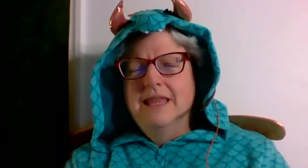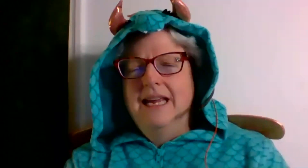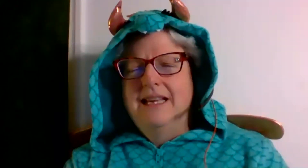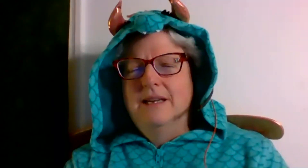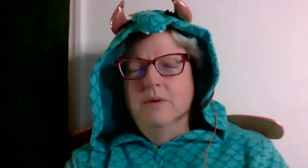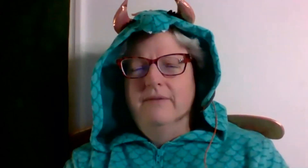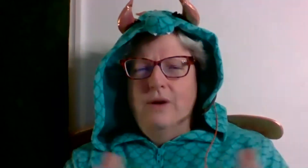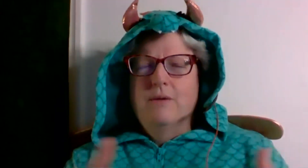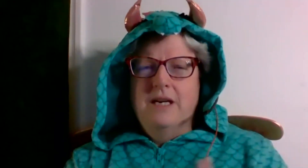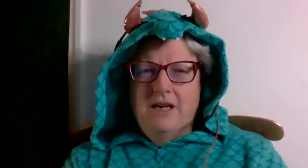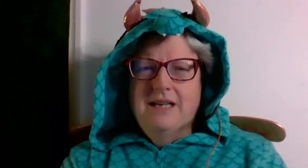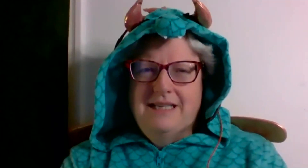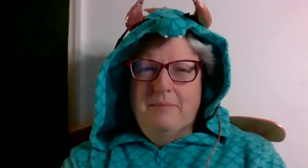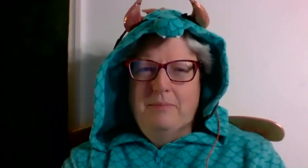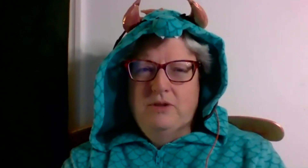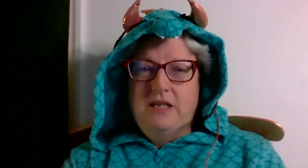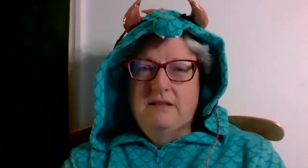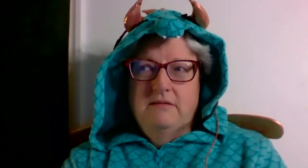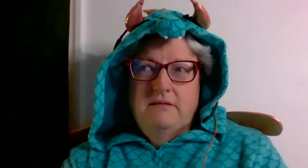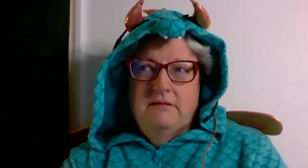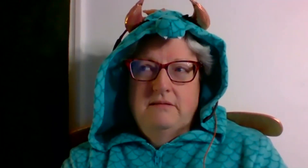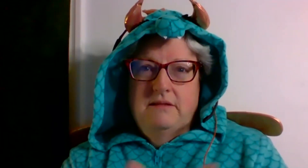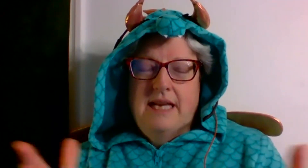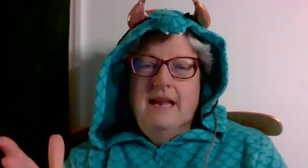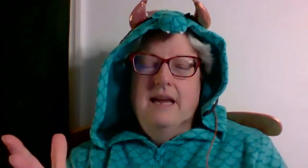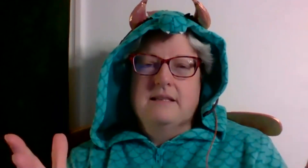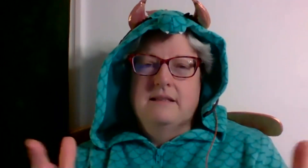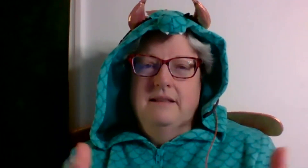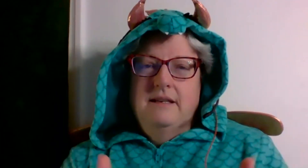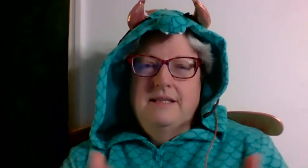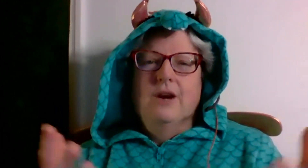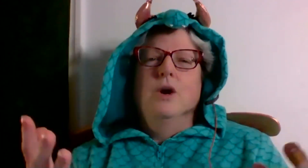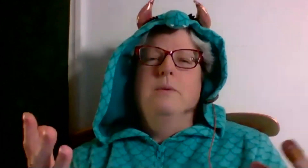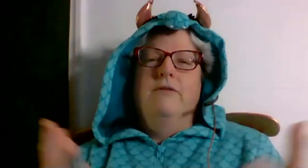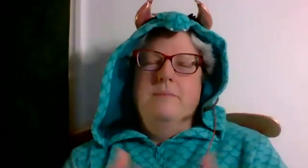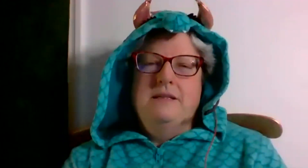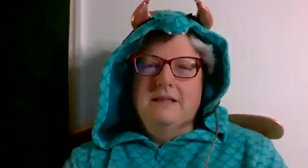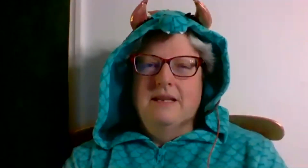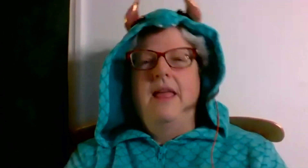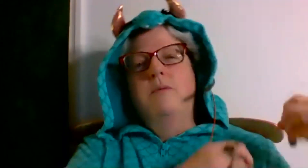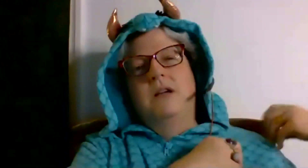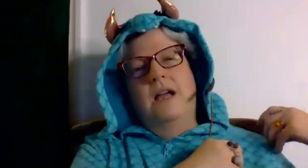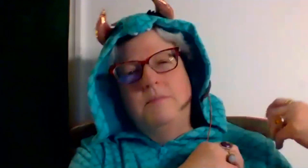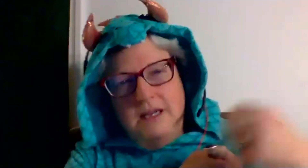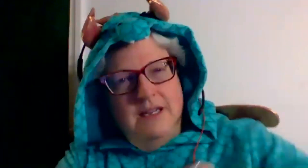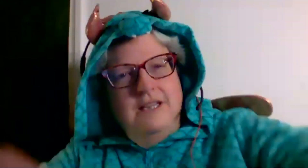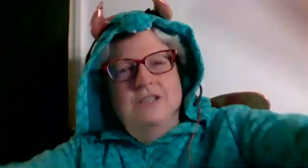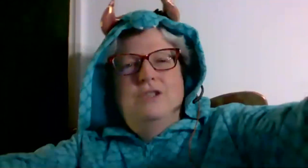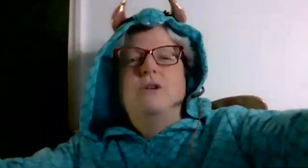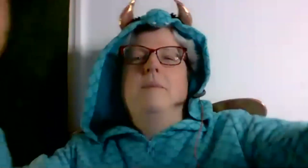watched one thing that said, well, if you ever want to talk to dead people, just say yes. Say you're open for business, and they will